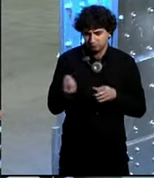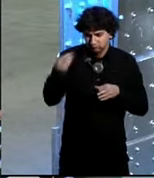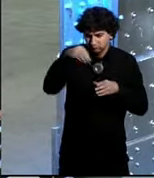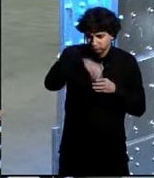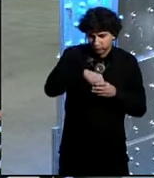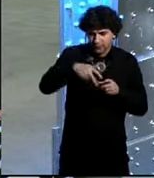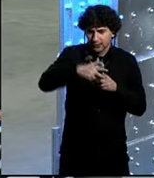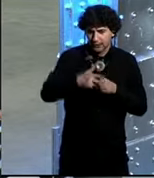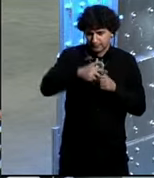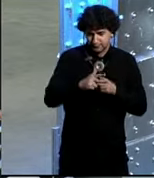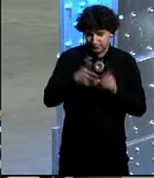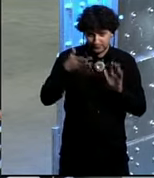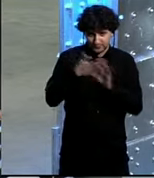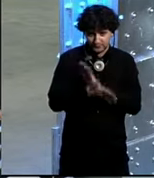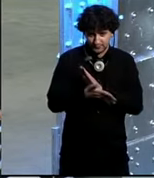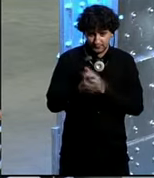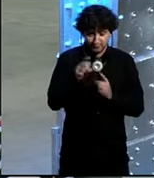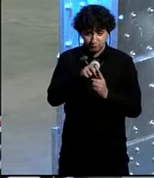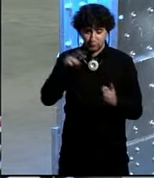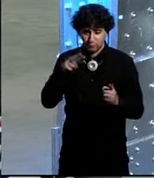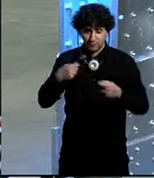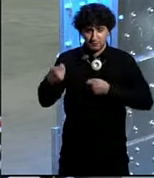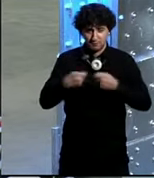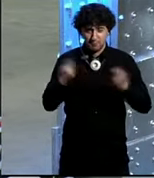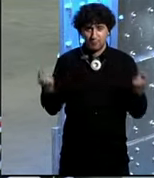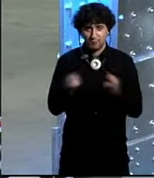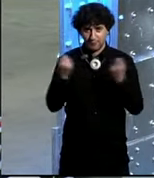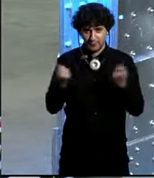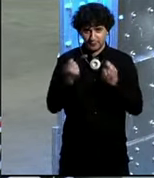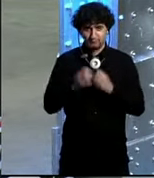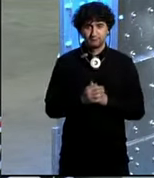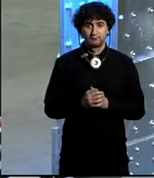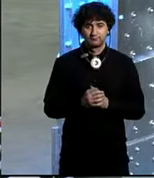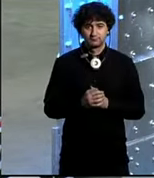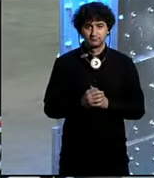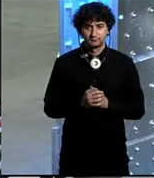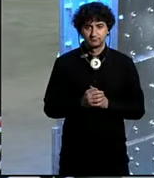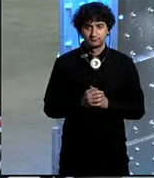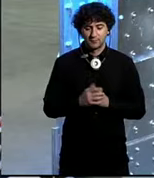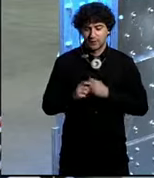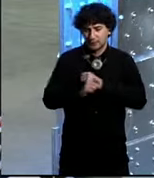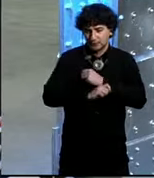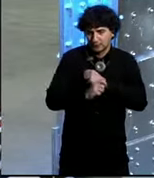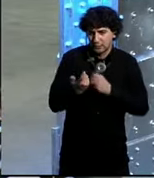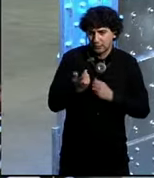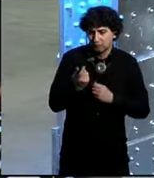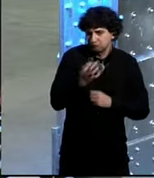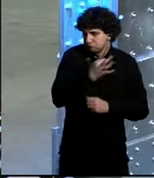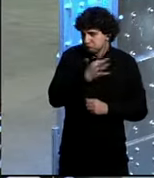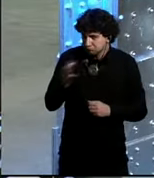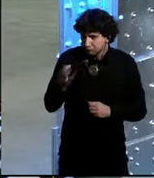of course, this is being used as a tool. I think that it's been used for marketing, and I think